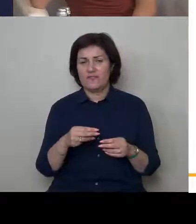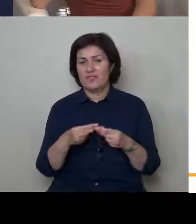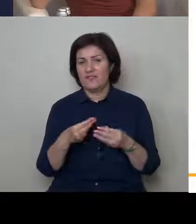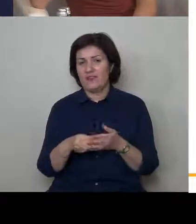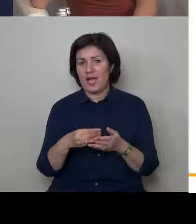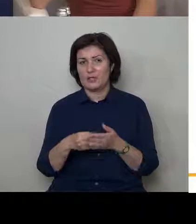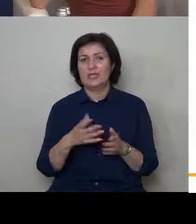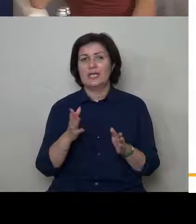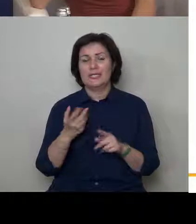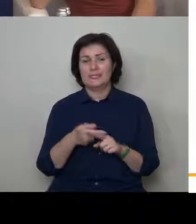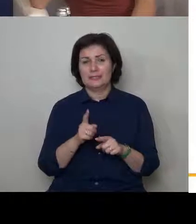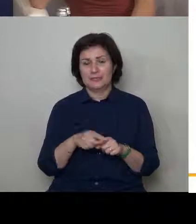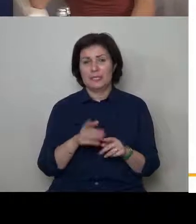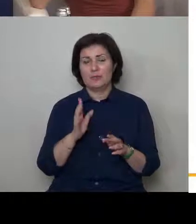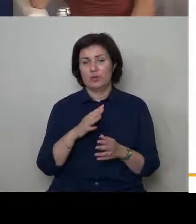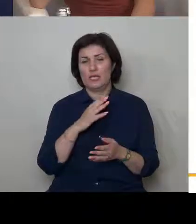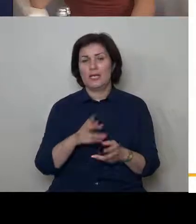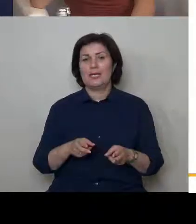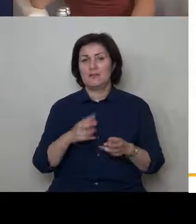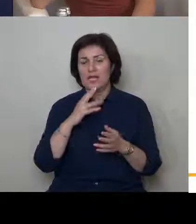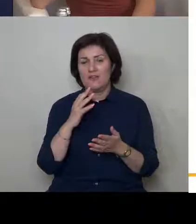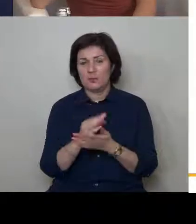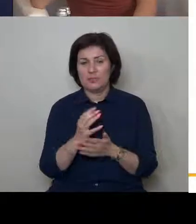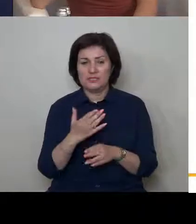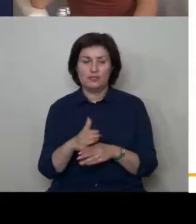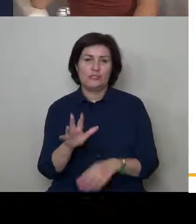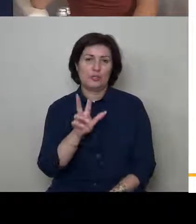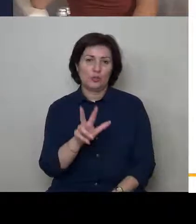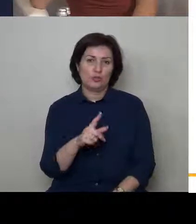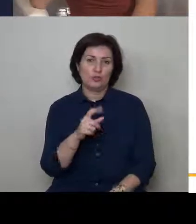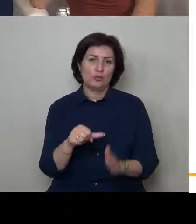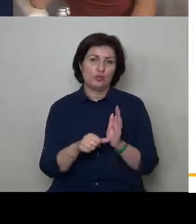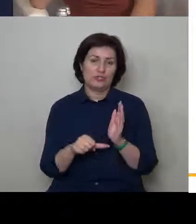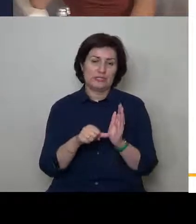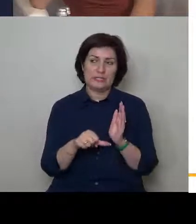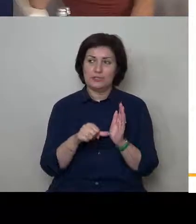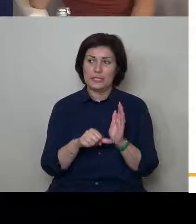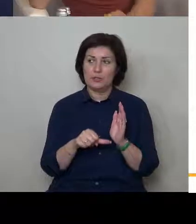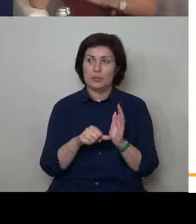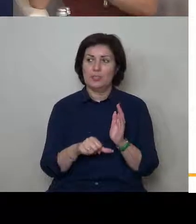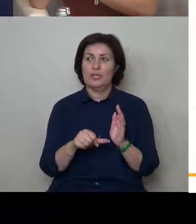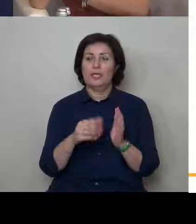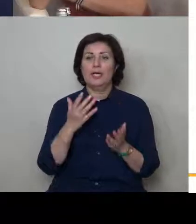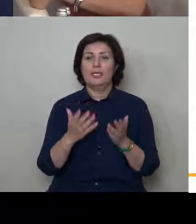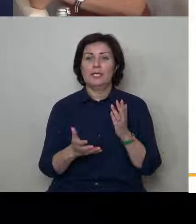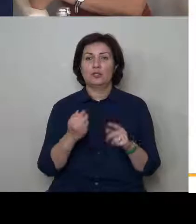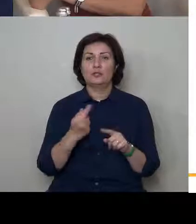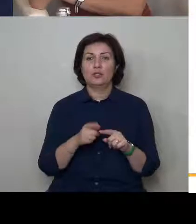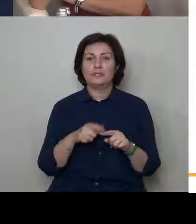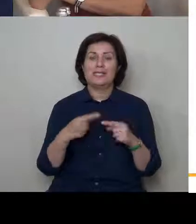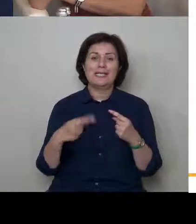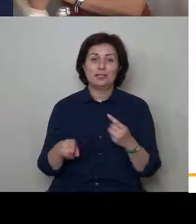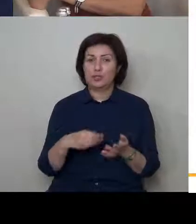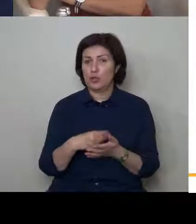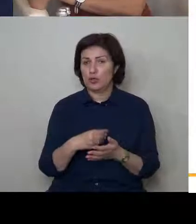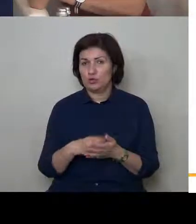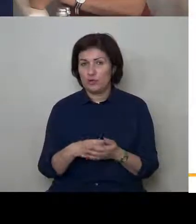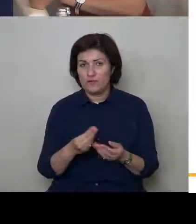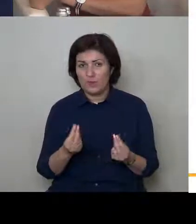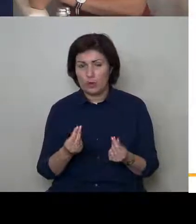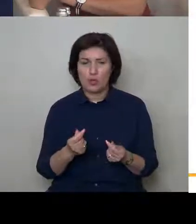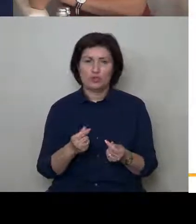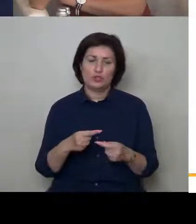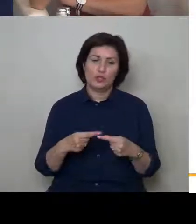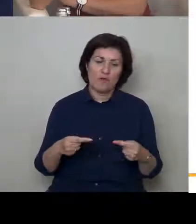tobacco irrespective of the value, and it is liable under Criminal Code 163 if